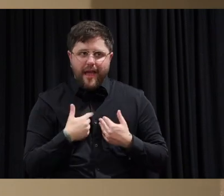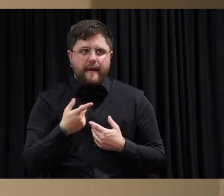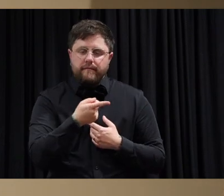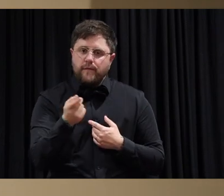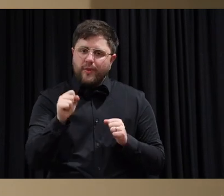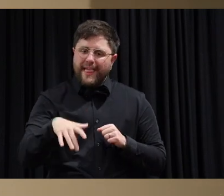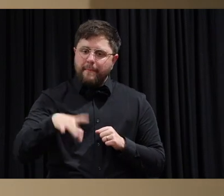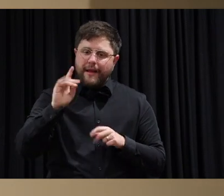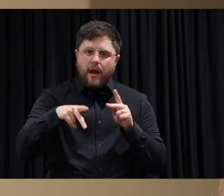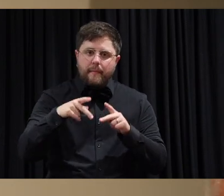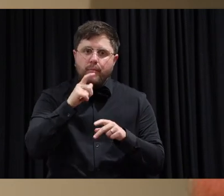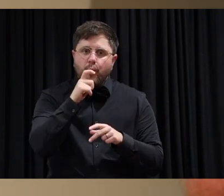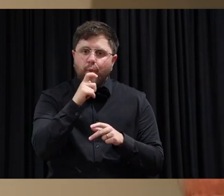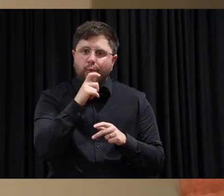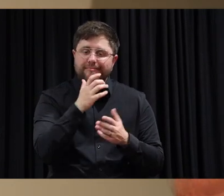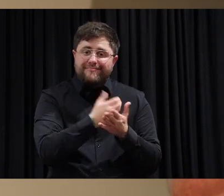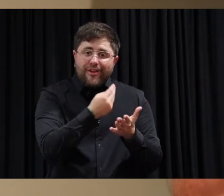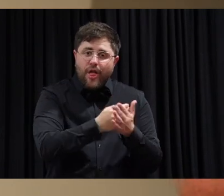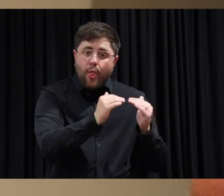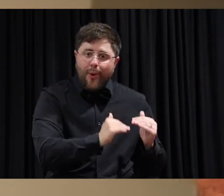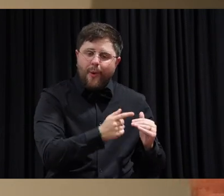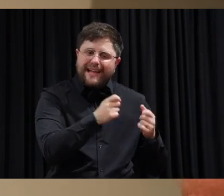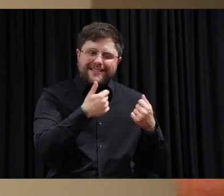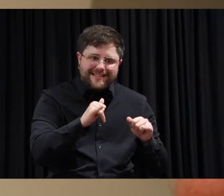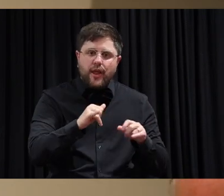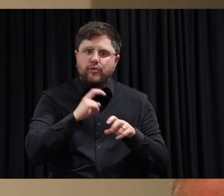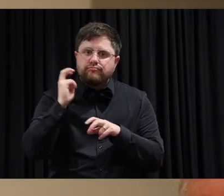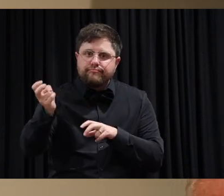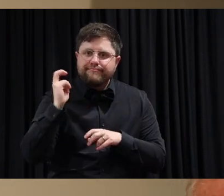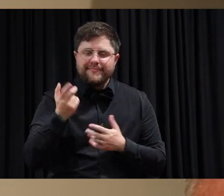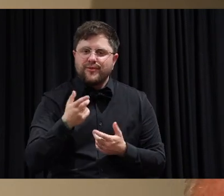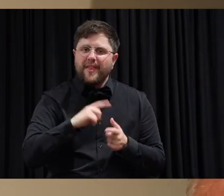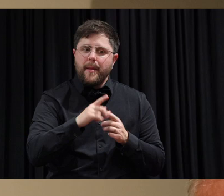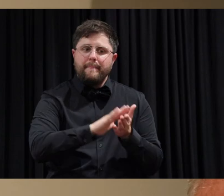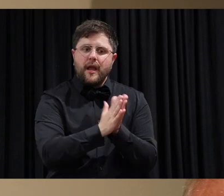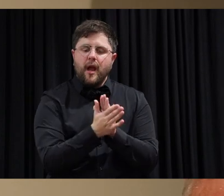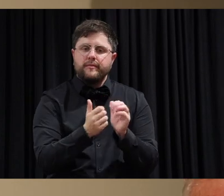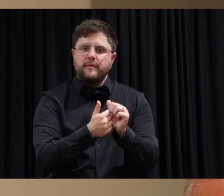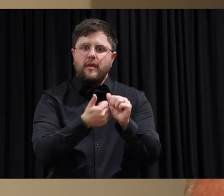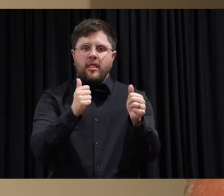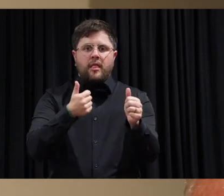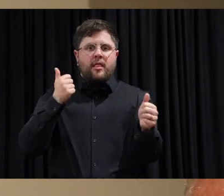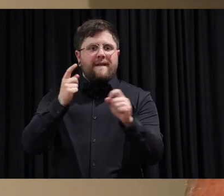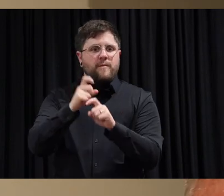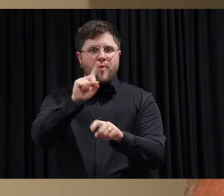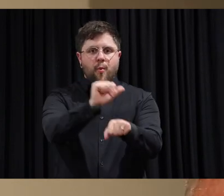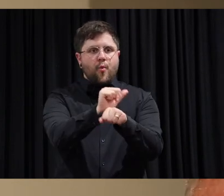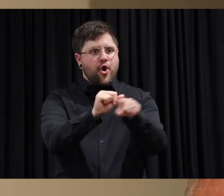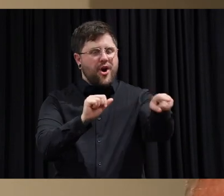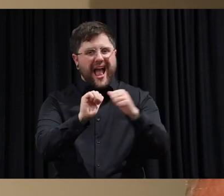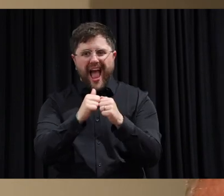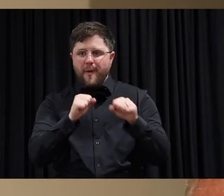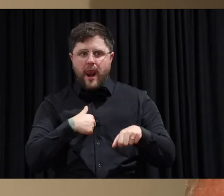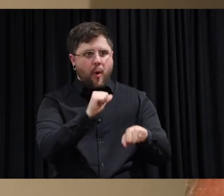lower incomes to bring them in. And so then they're pushed further and further away from the economic job centers. So then where are they going to work to be